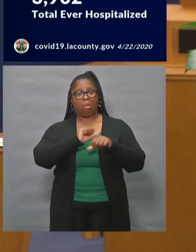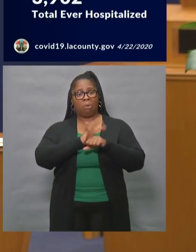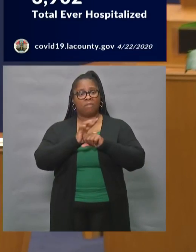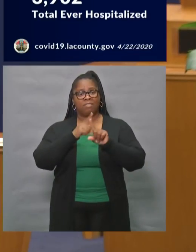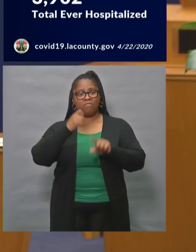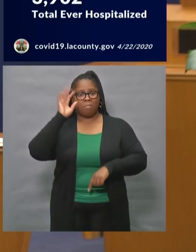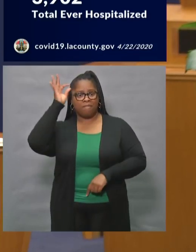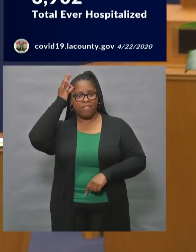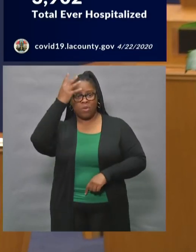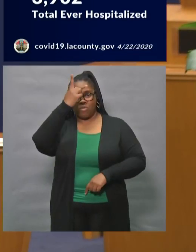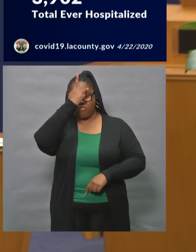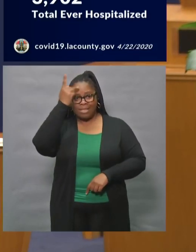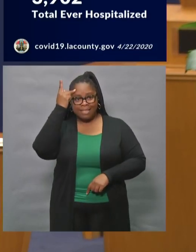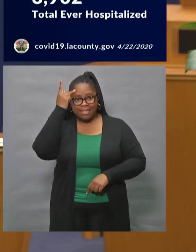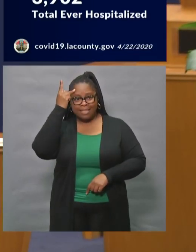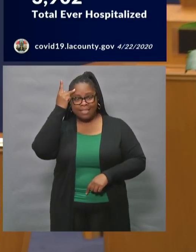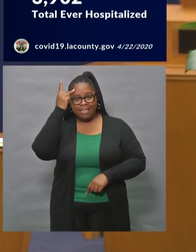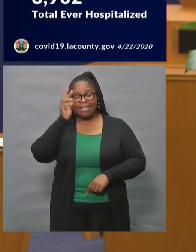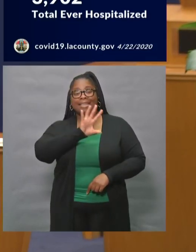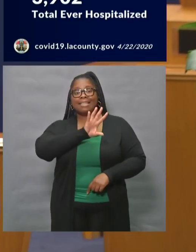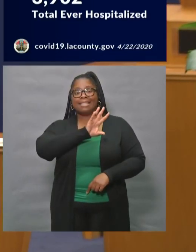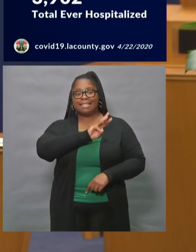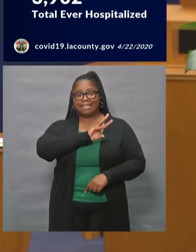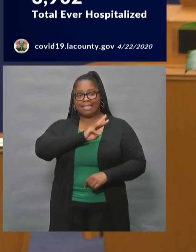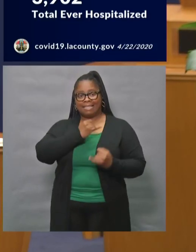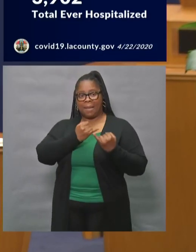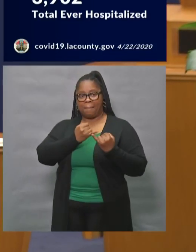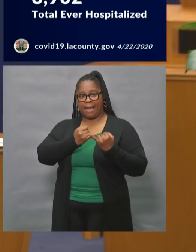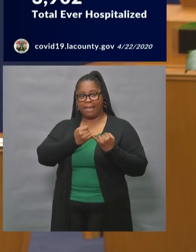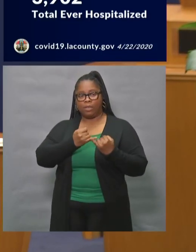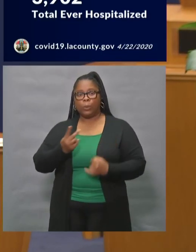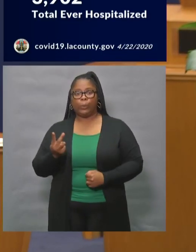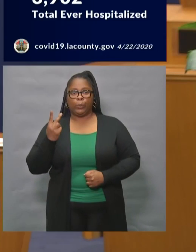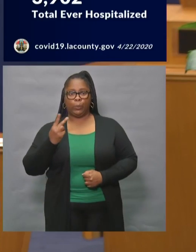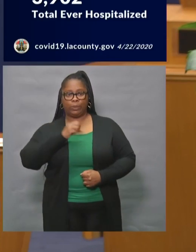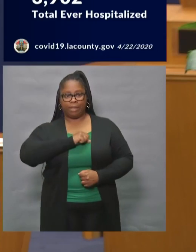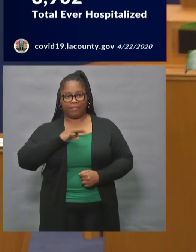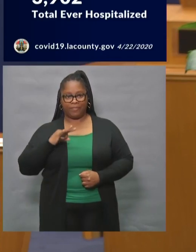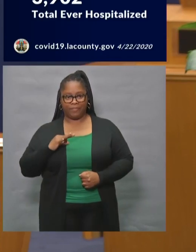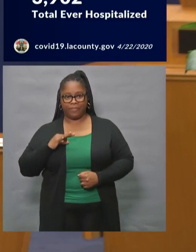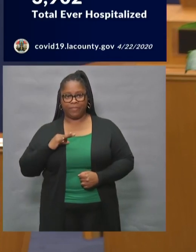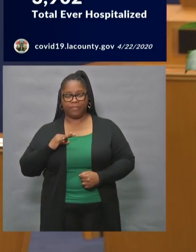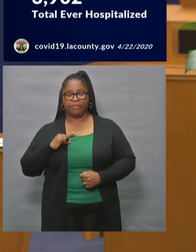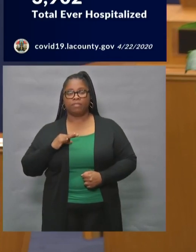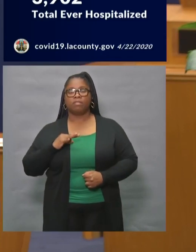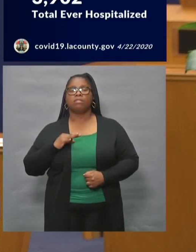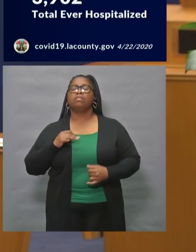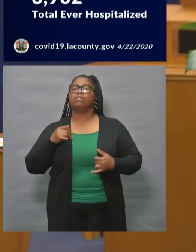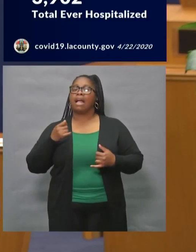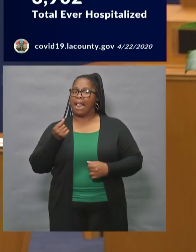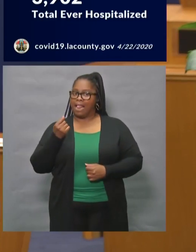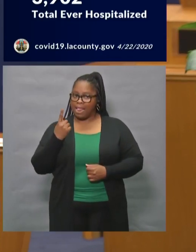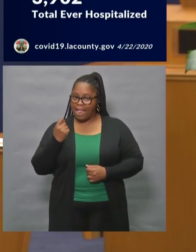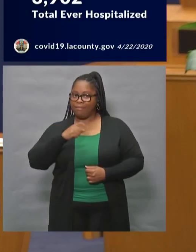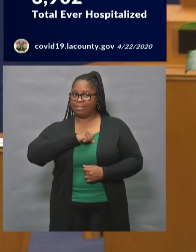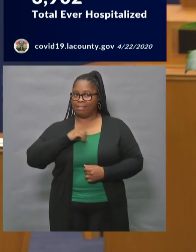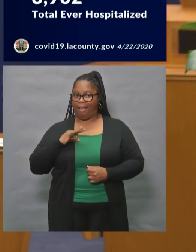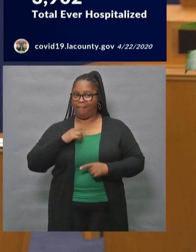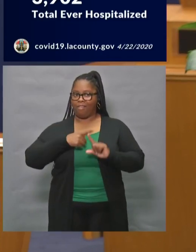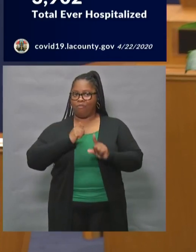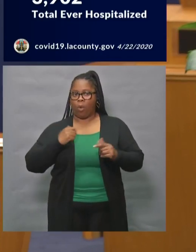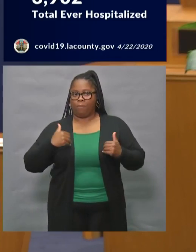prisons, and that includes 66 inmates and 2 staff. And there are 11 staff working in our juvenile